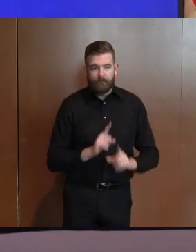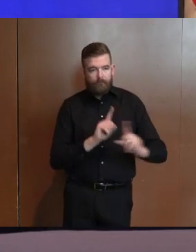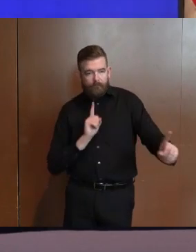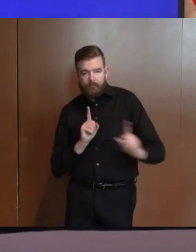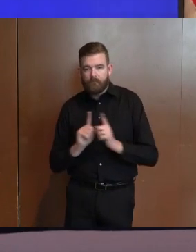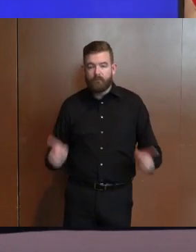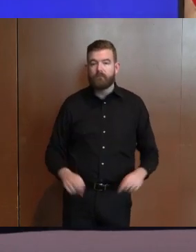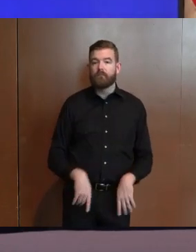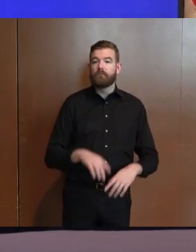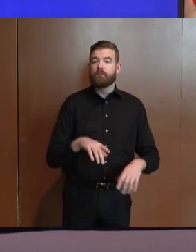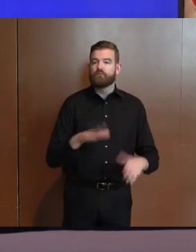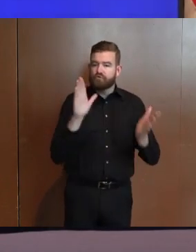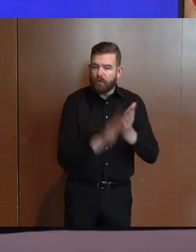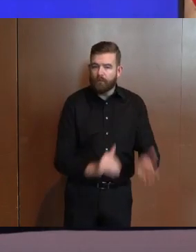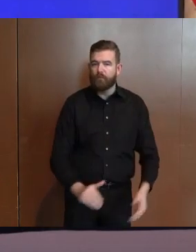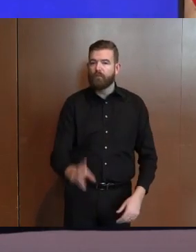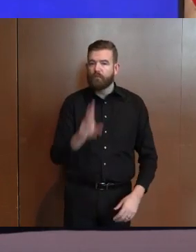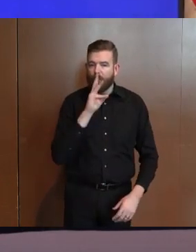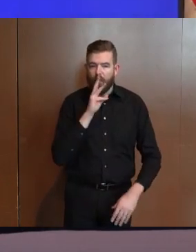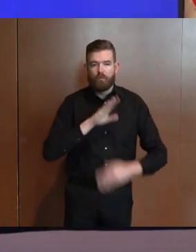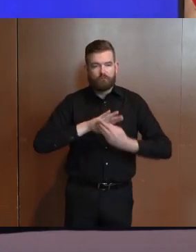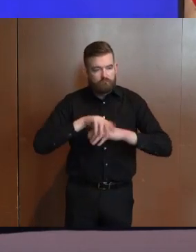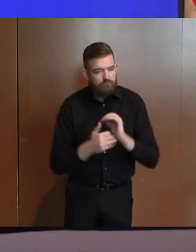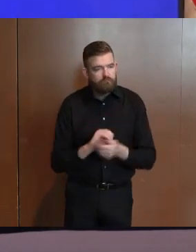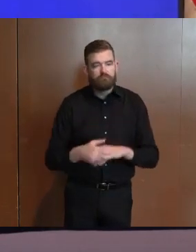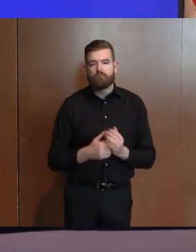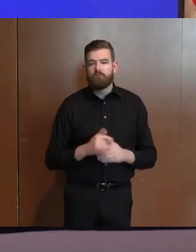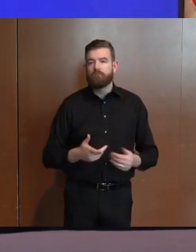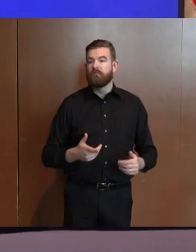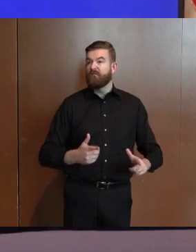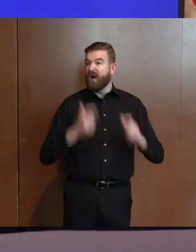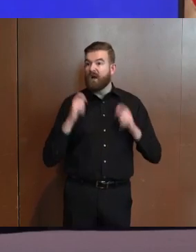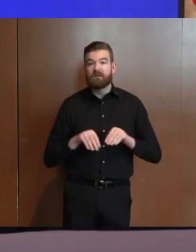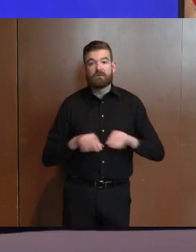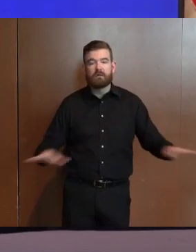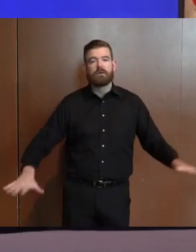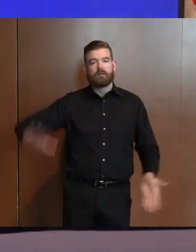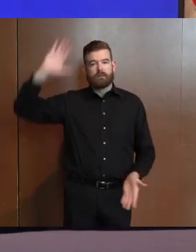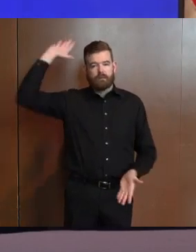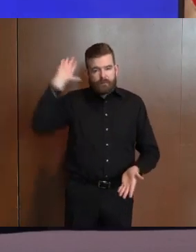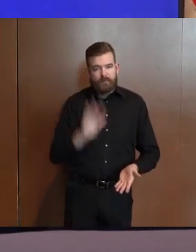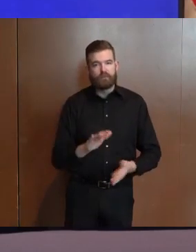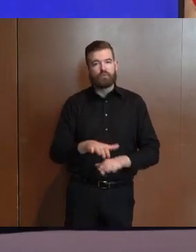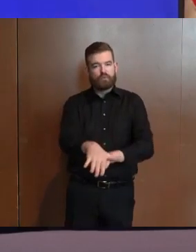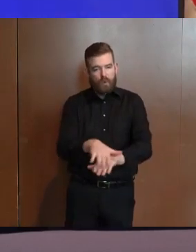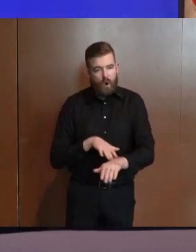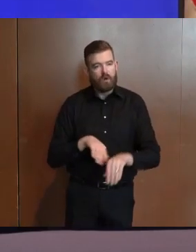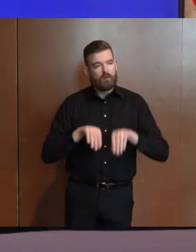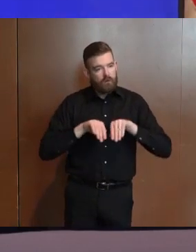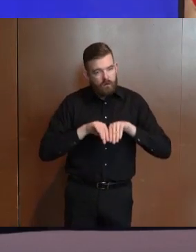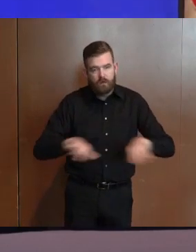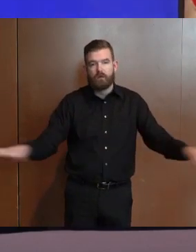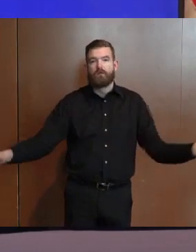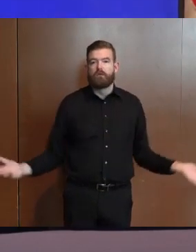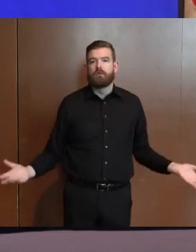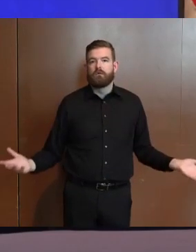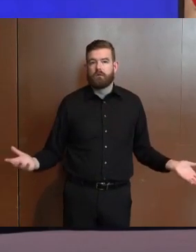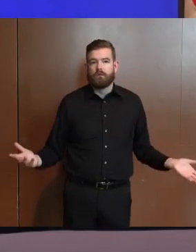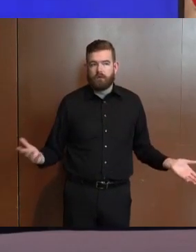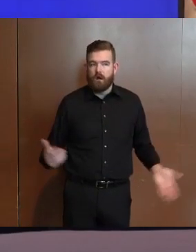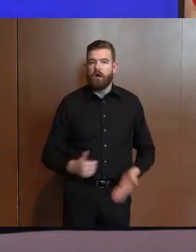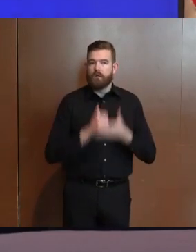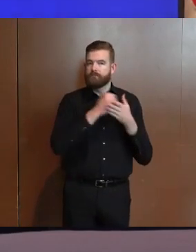back of this virus, flatten the curve, and allow us to have a healthcare system and, frankly, a society and an